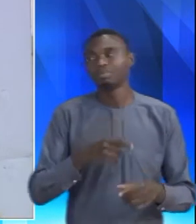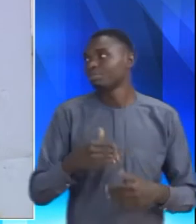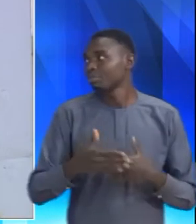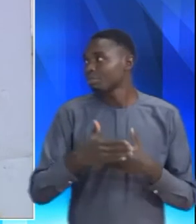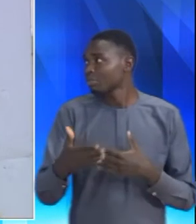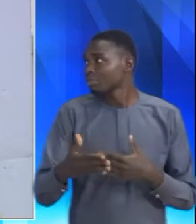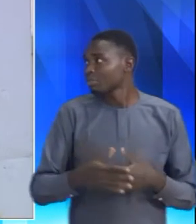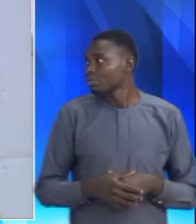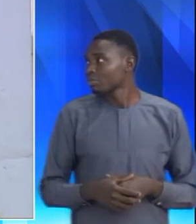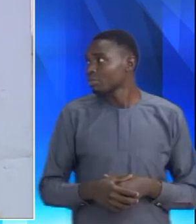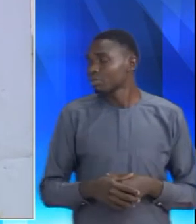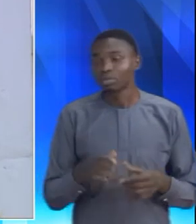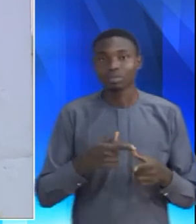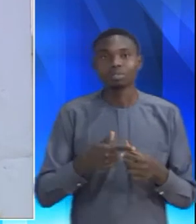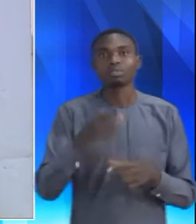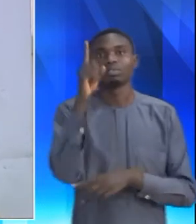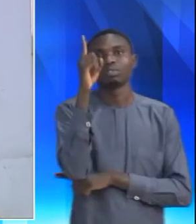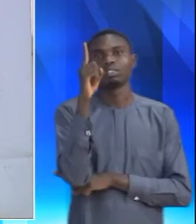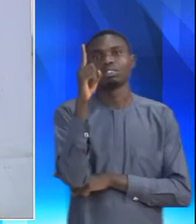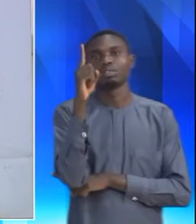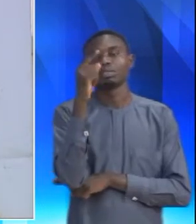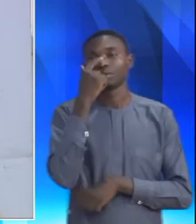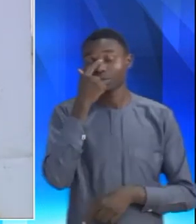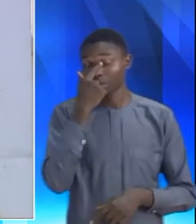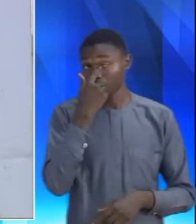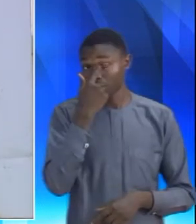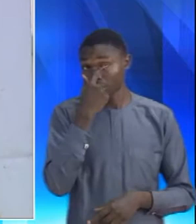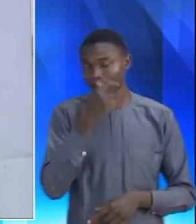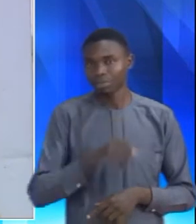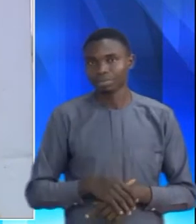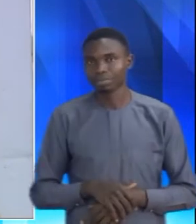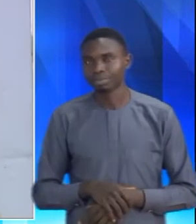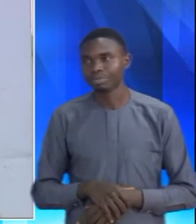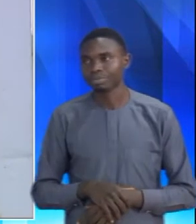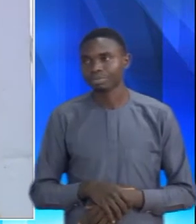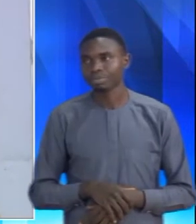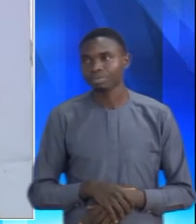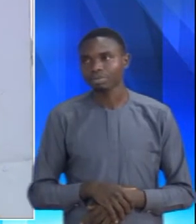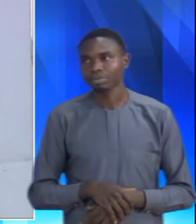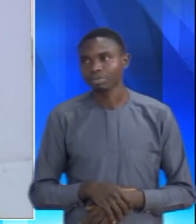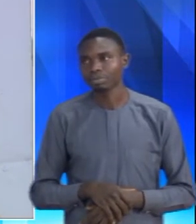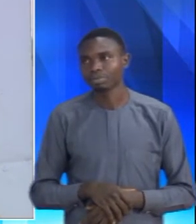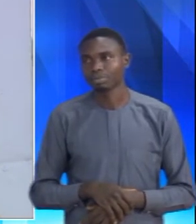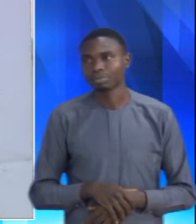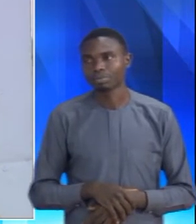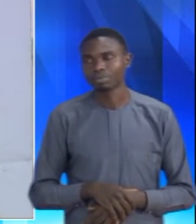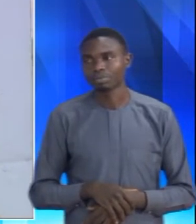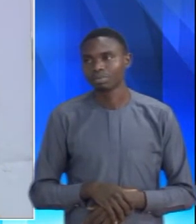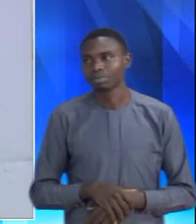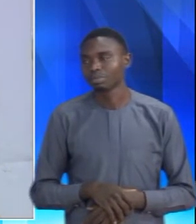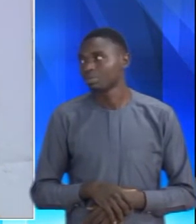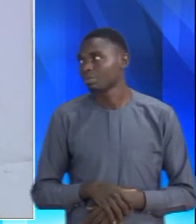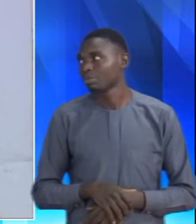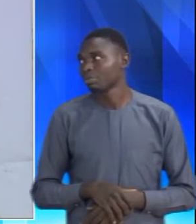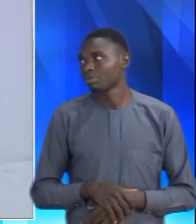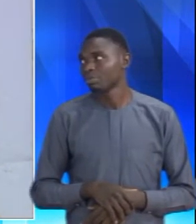the next item is the date. The date is not part of the address. It's a separate entity. When